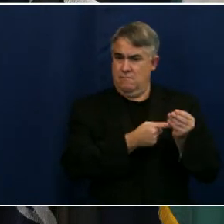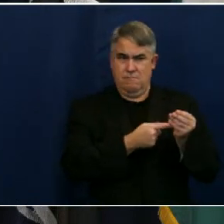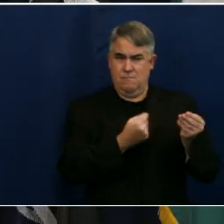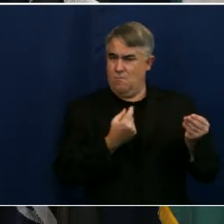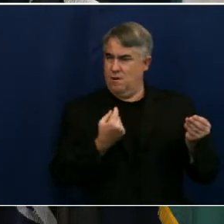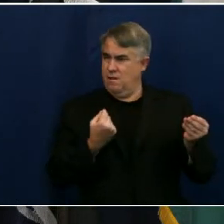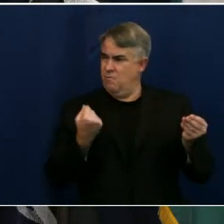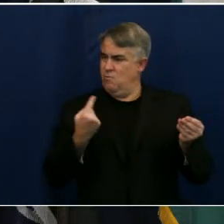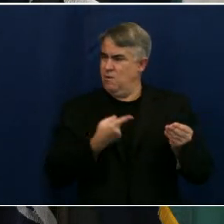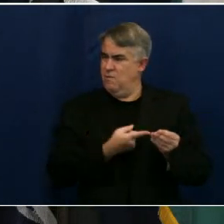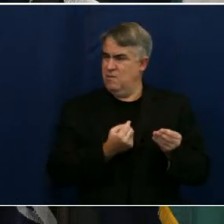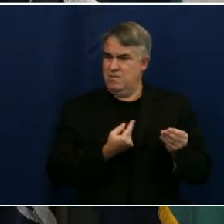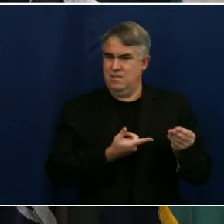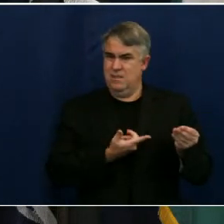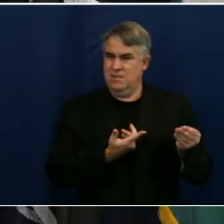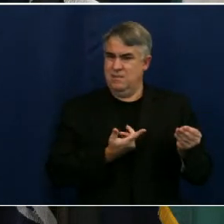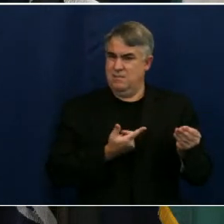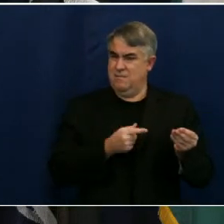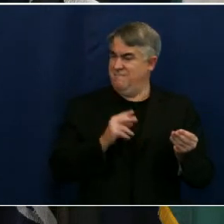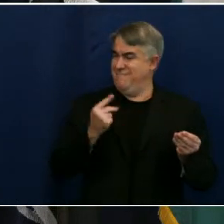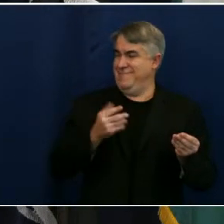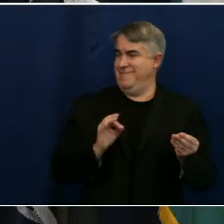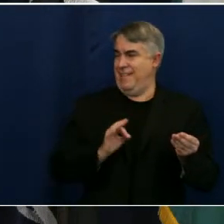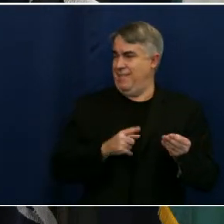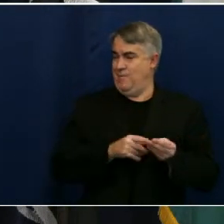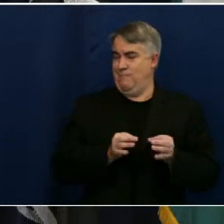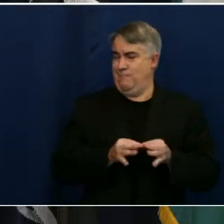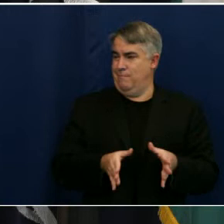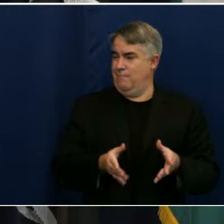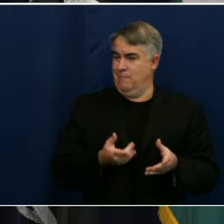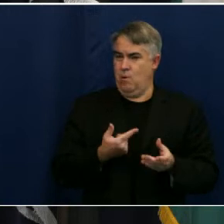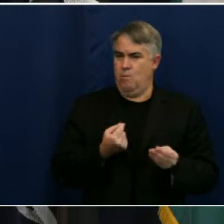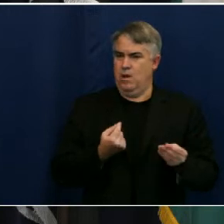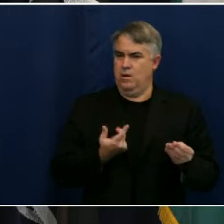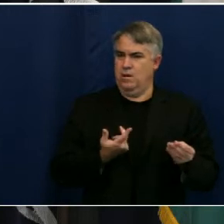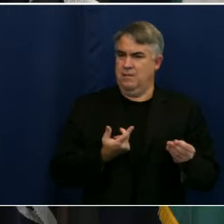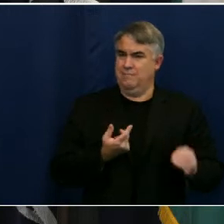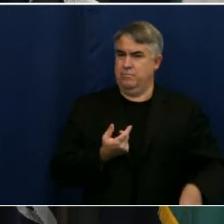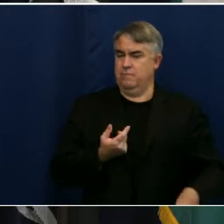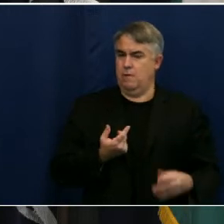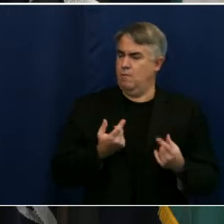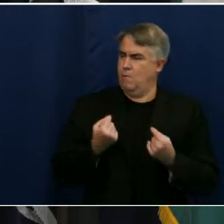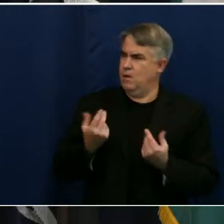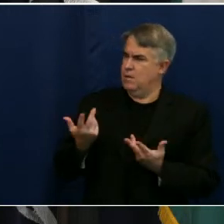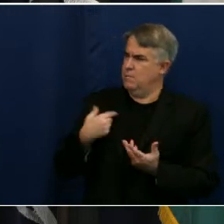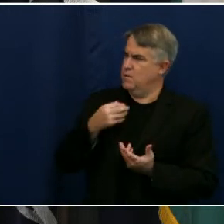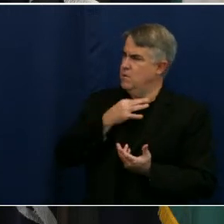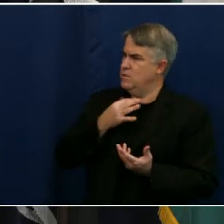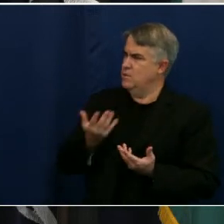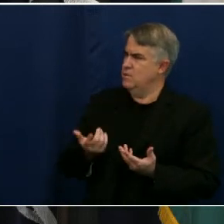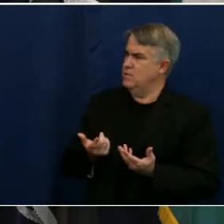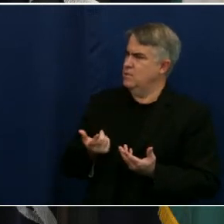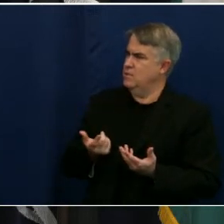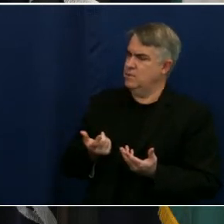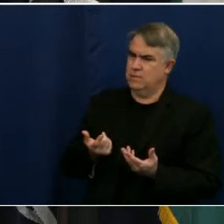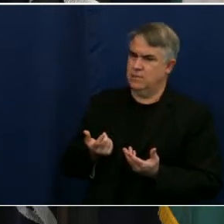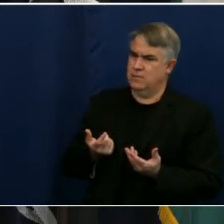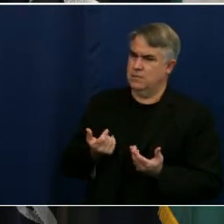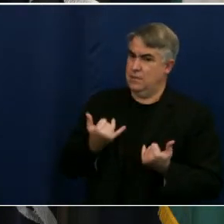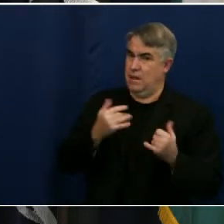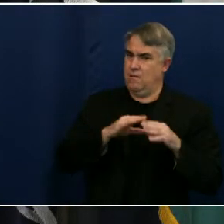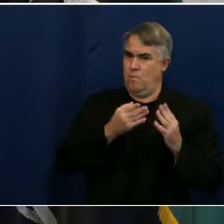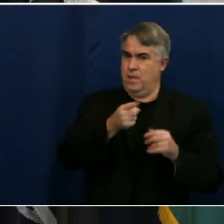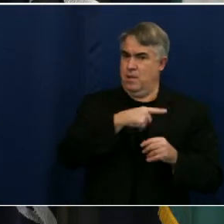wasn't allowed? I just didn't know how you're focusing your resources there. Do you give up on that now because they're back open for outdoor